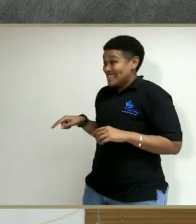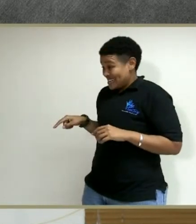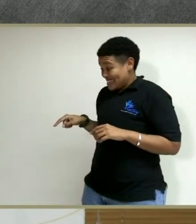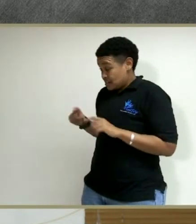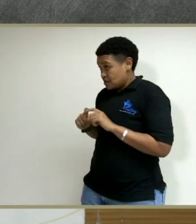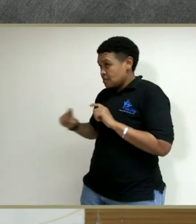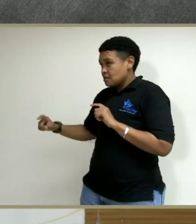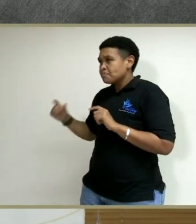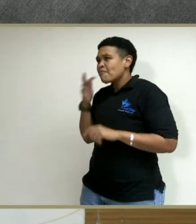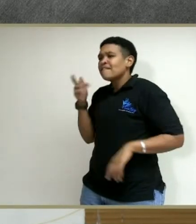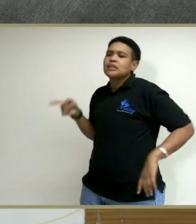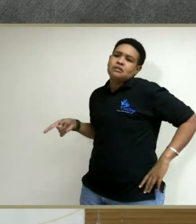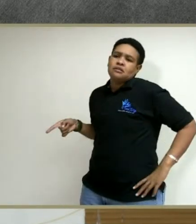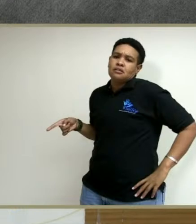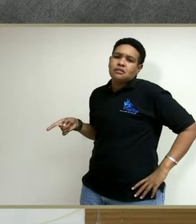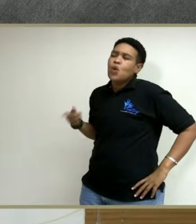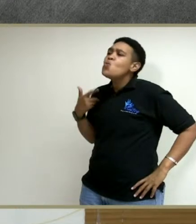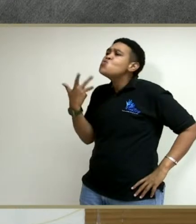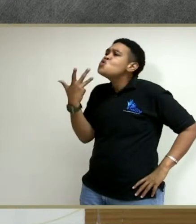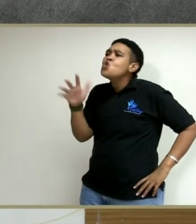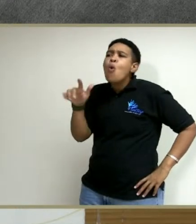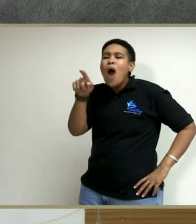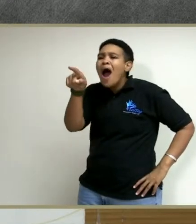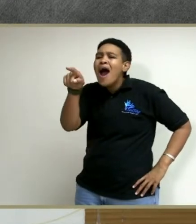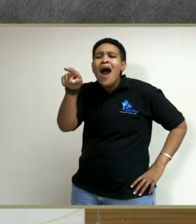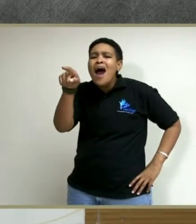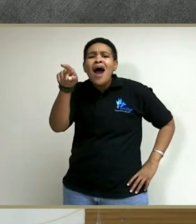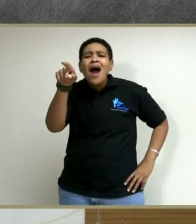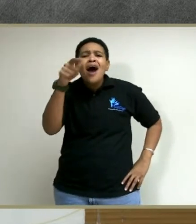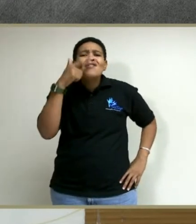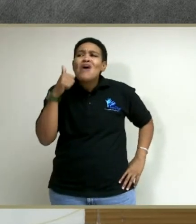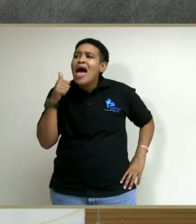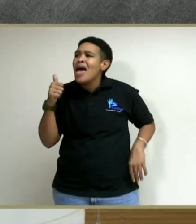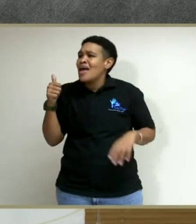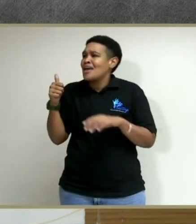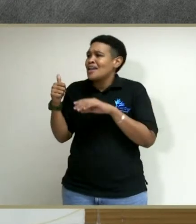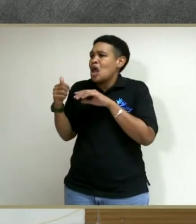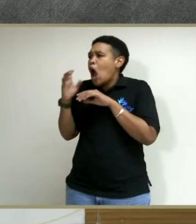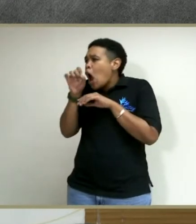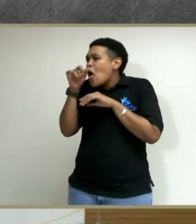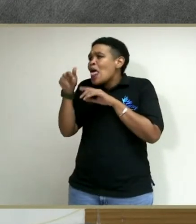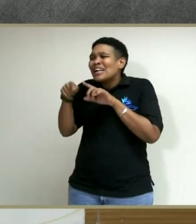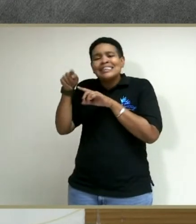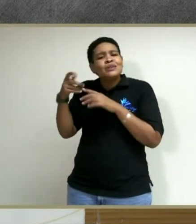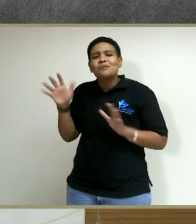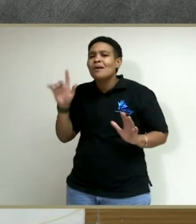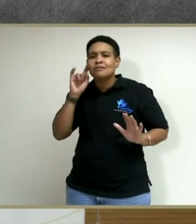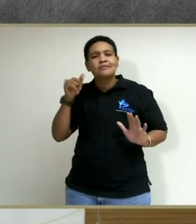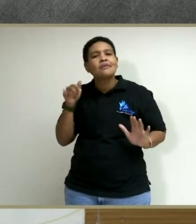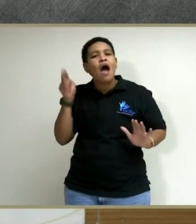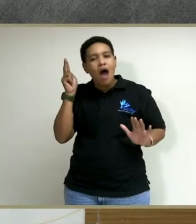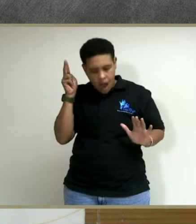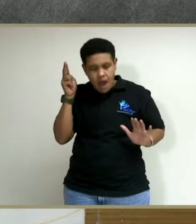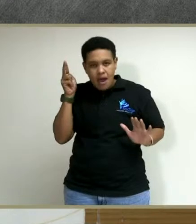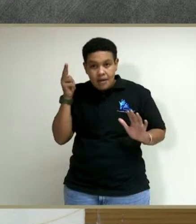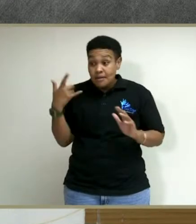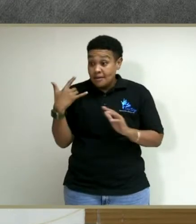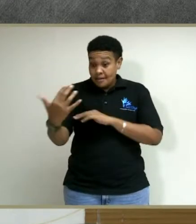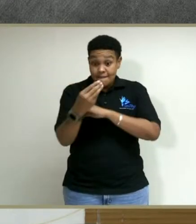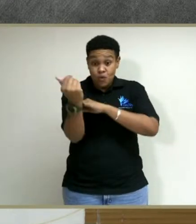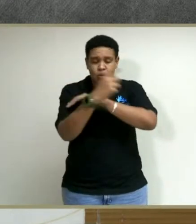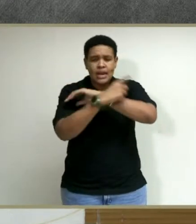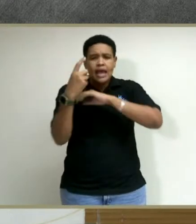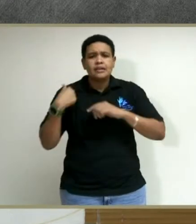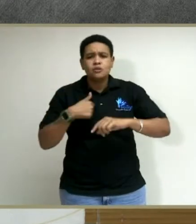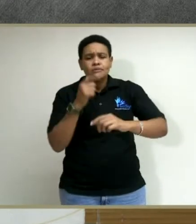to be with a bed occupancy rate of less than 150. Now, over the last couple of days, as I've said, we